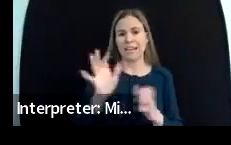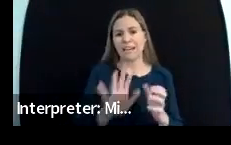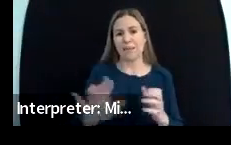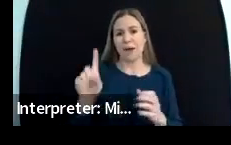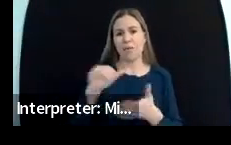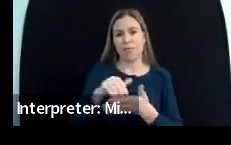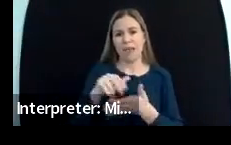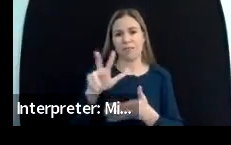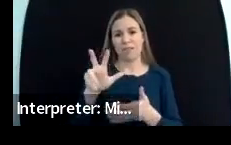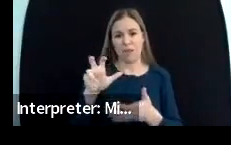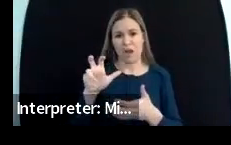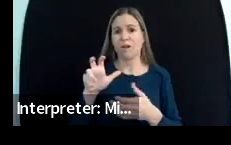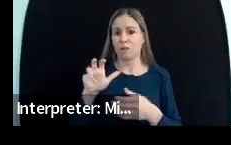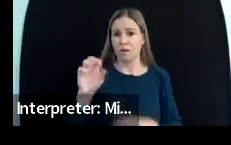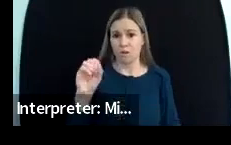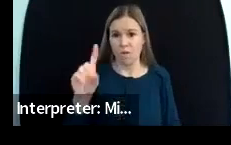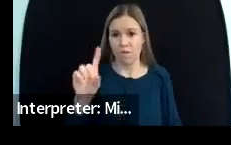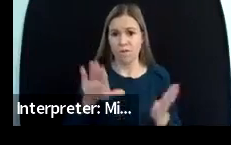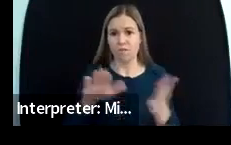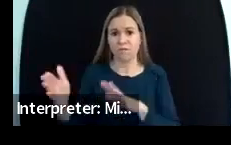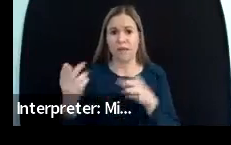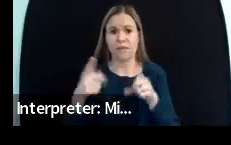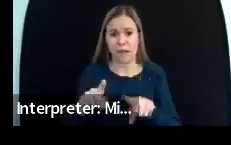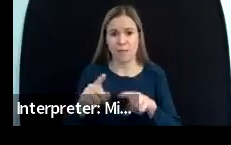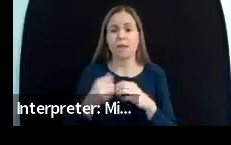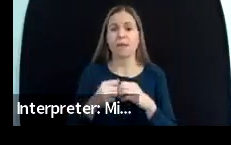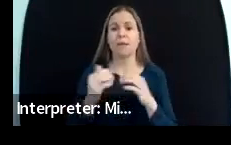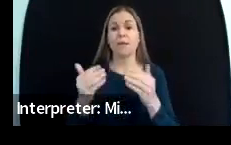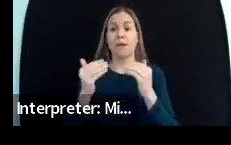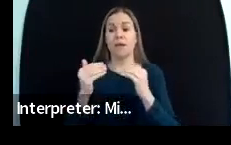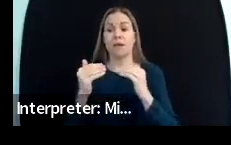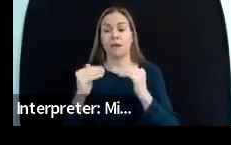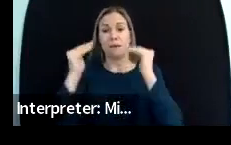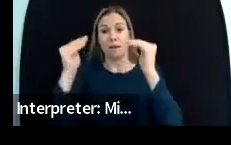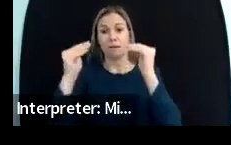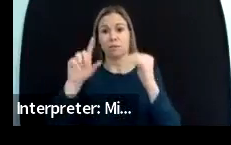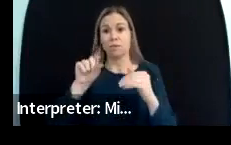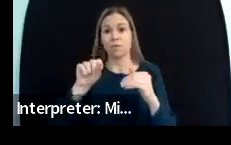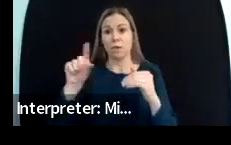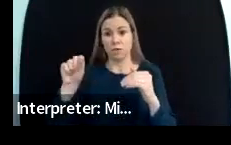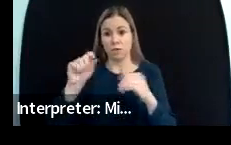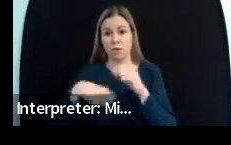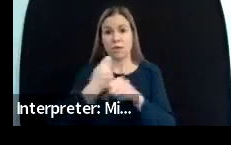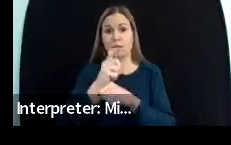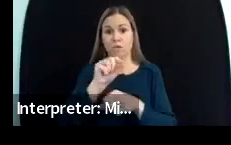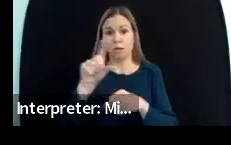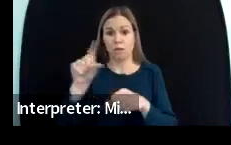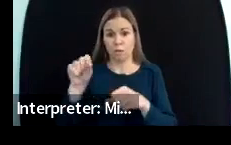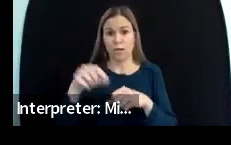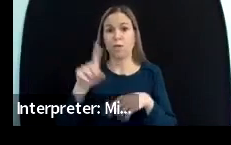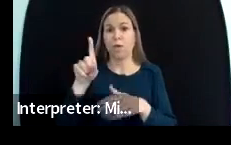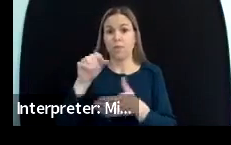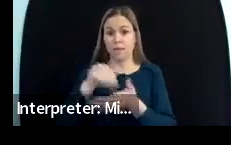deaths, and that number increased in 2020 to more than 1,900 overdose deaths. So that's about a